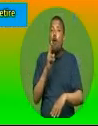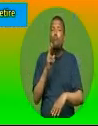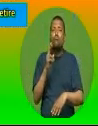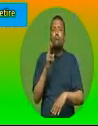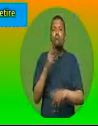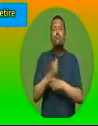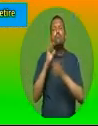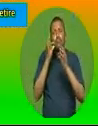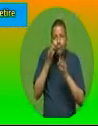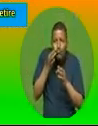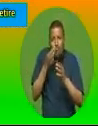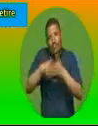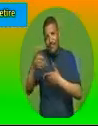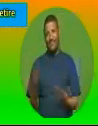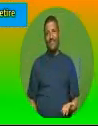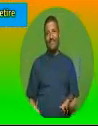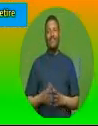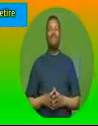supposed to be retired.